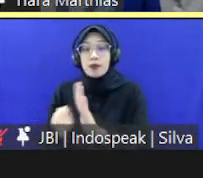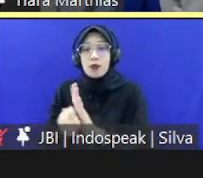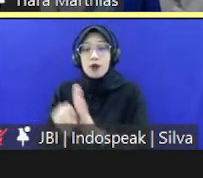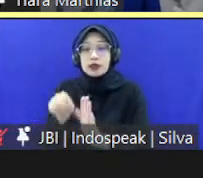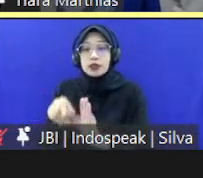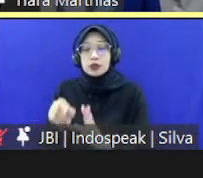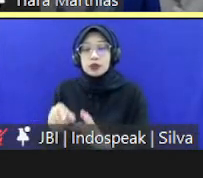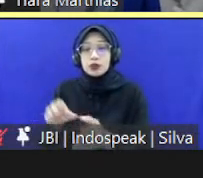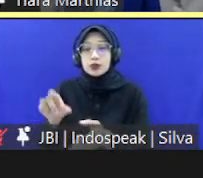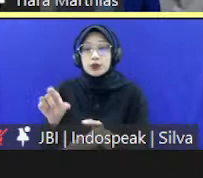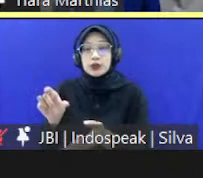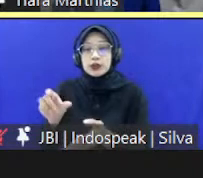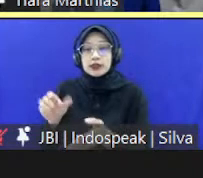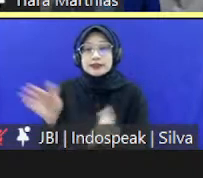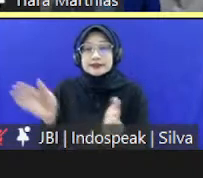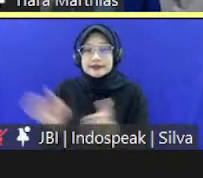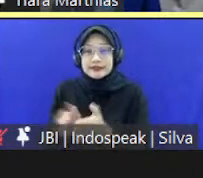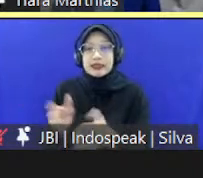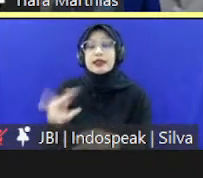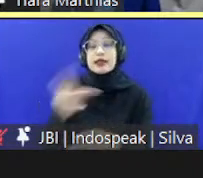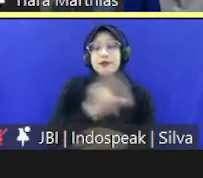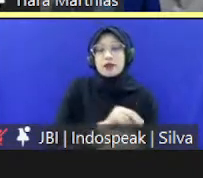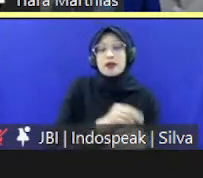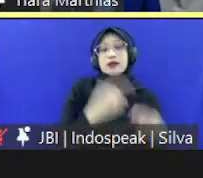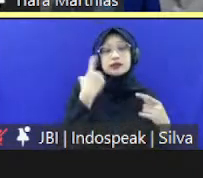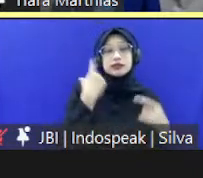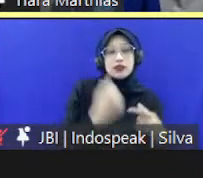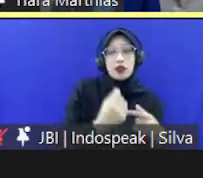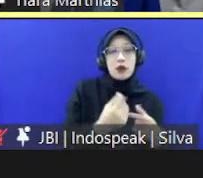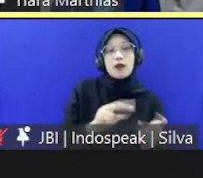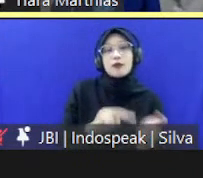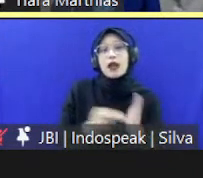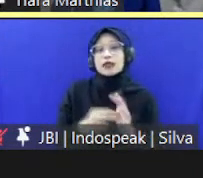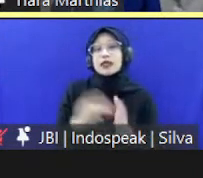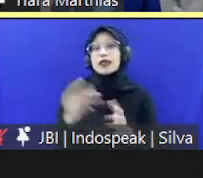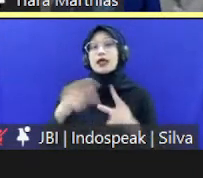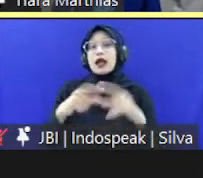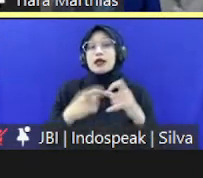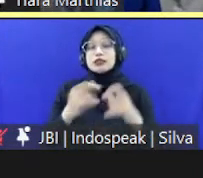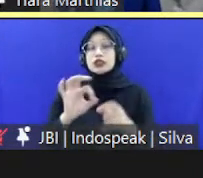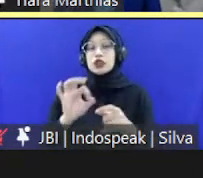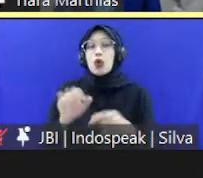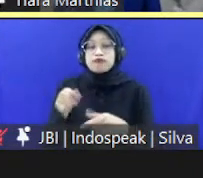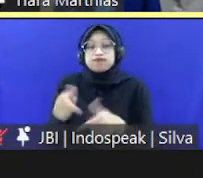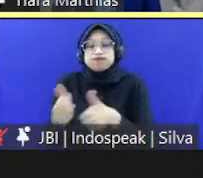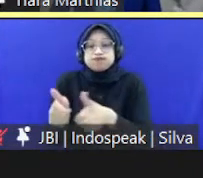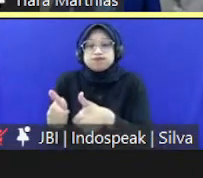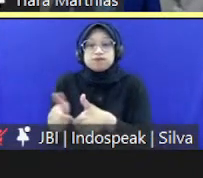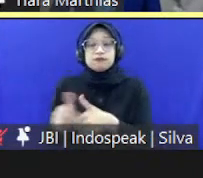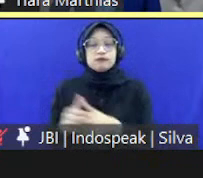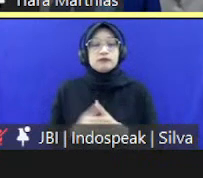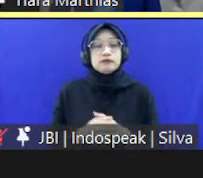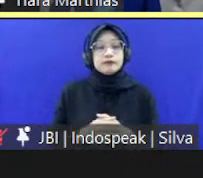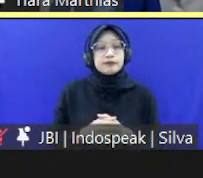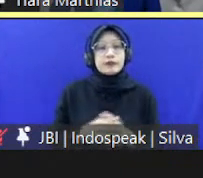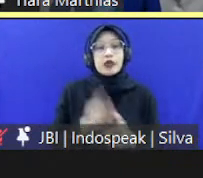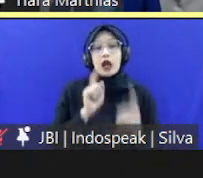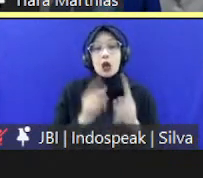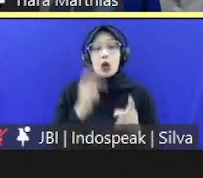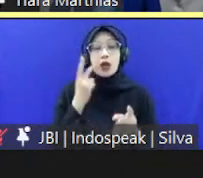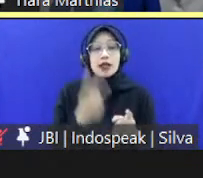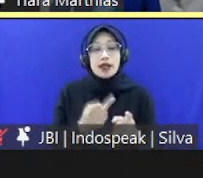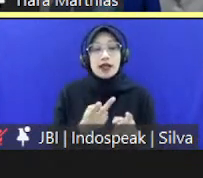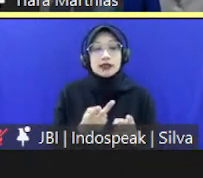really portray the availability of health workforce in those areas. And if we see using